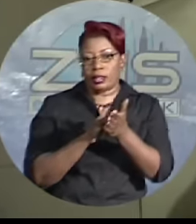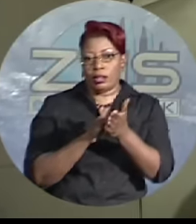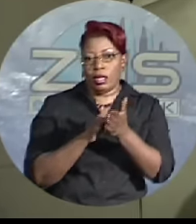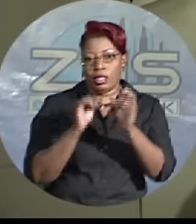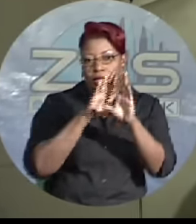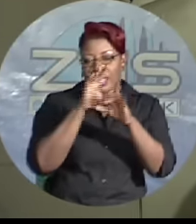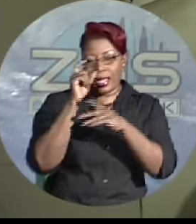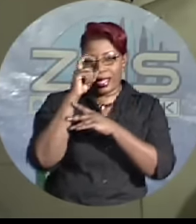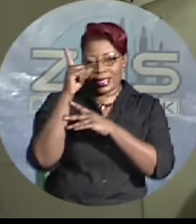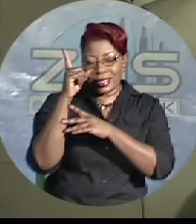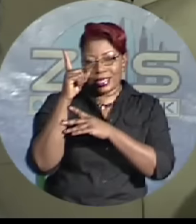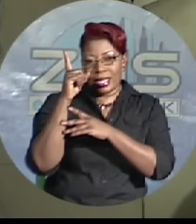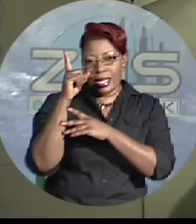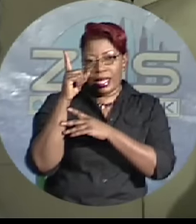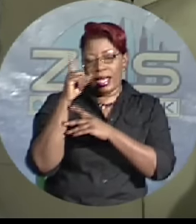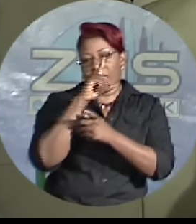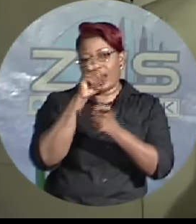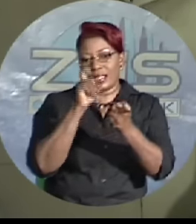to who those perpetrators